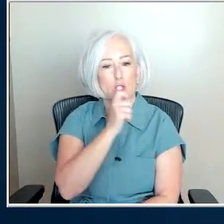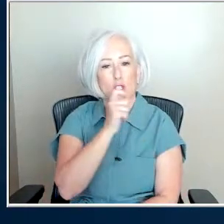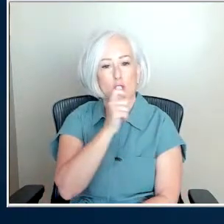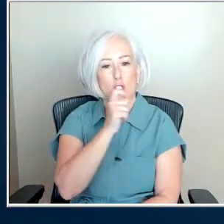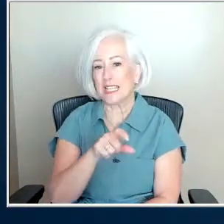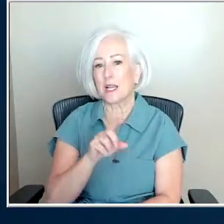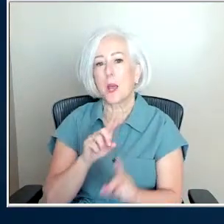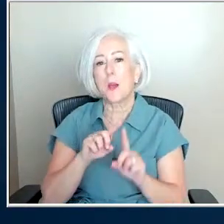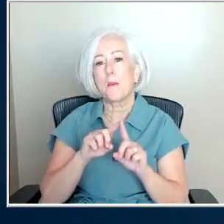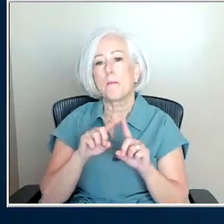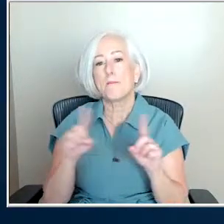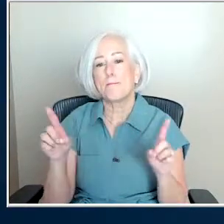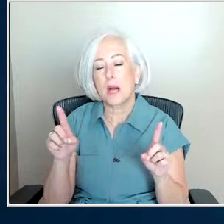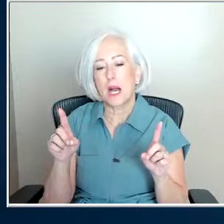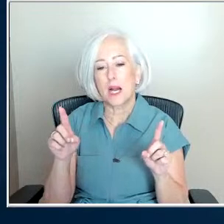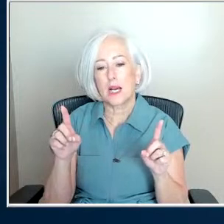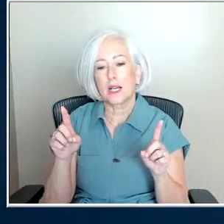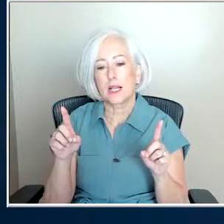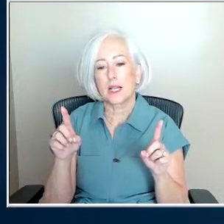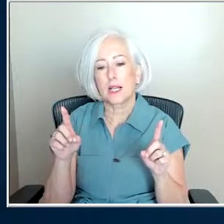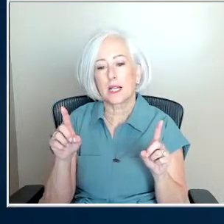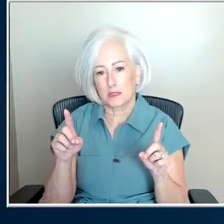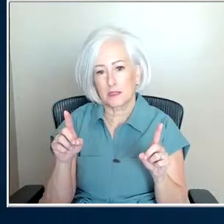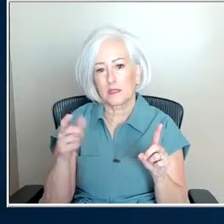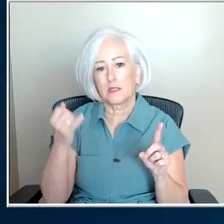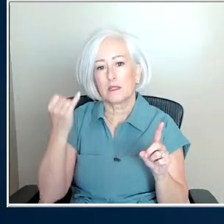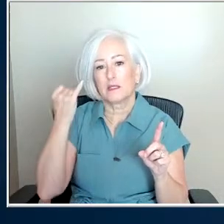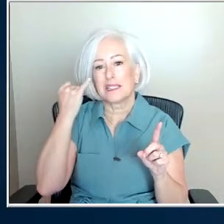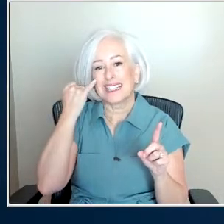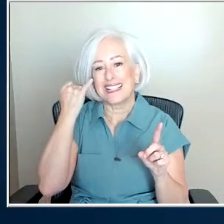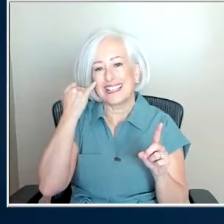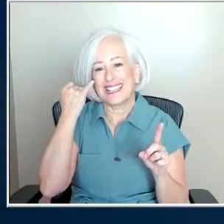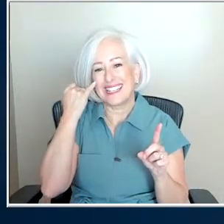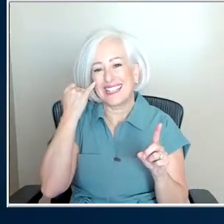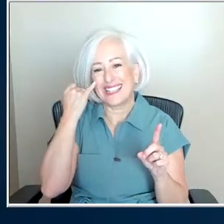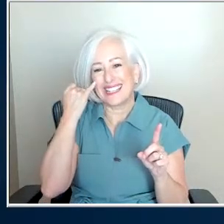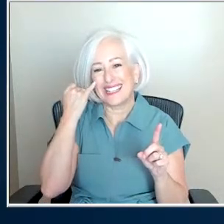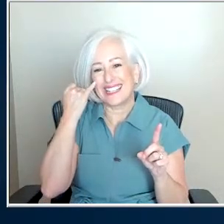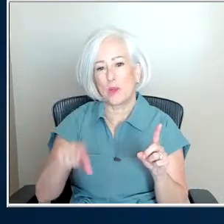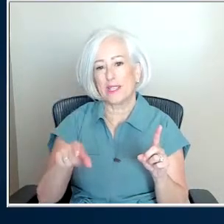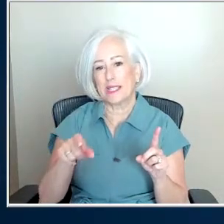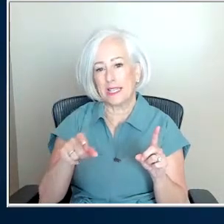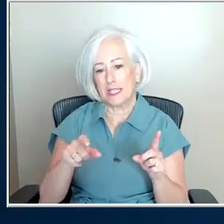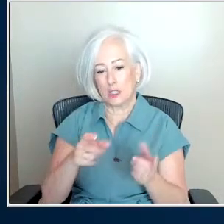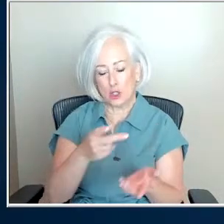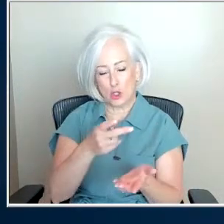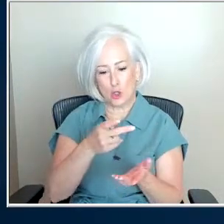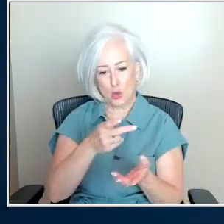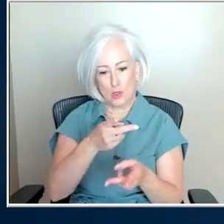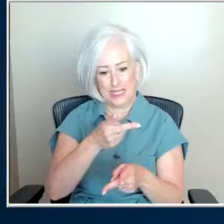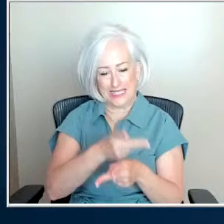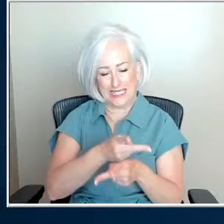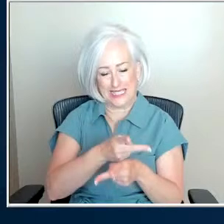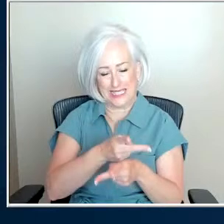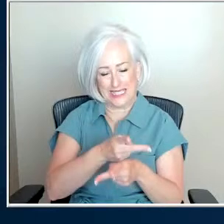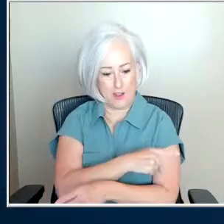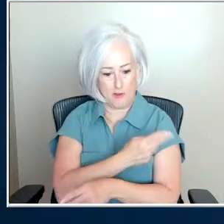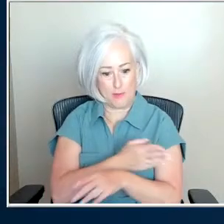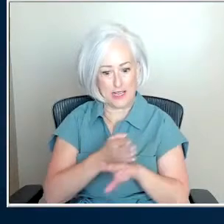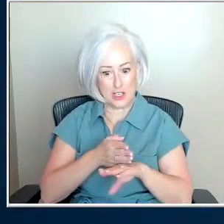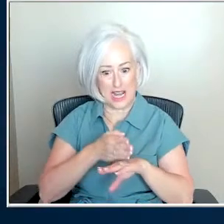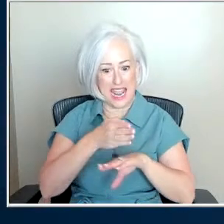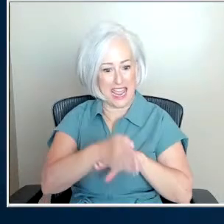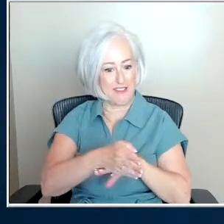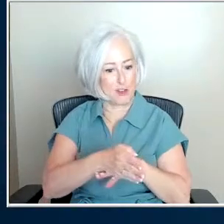get to having to treat patients after they've failed first-line therapy, an